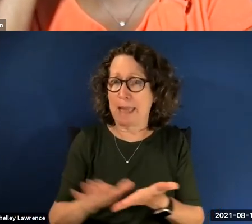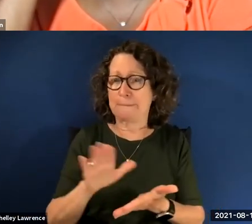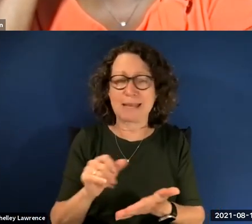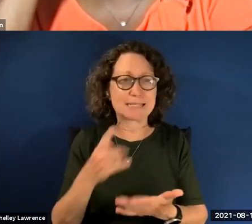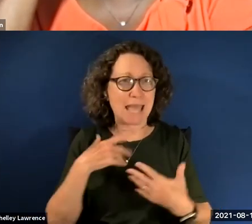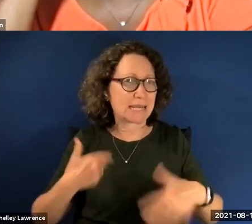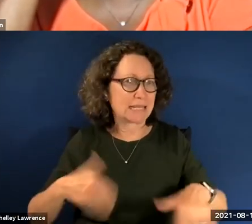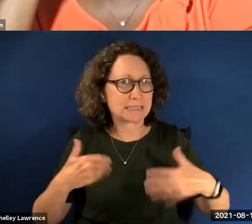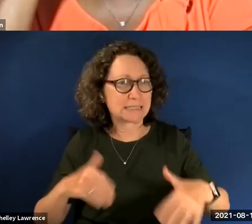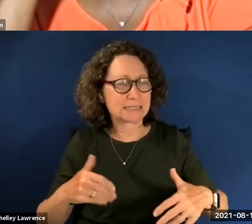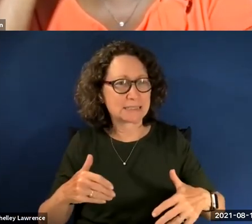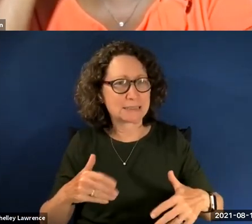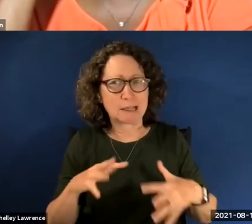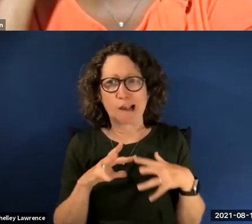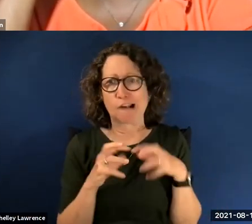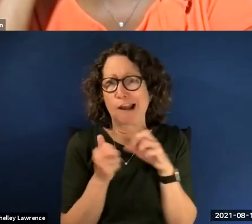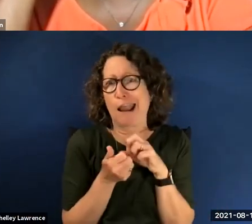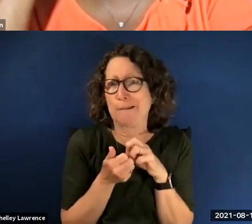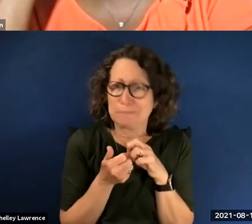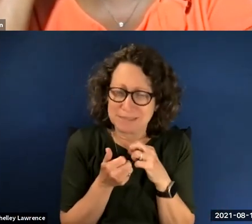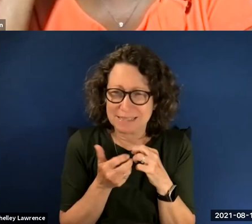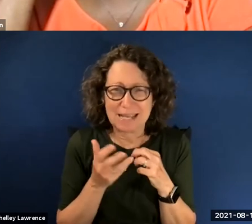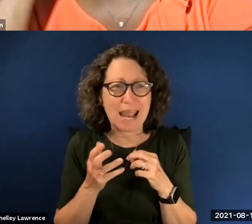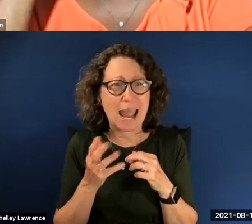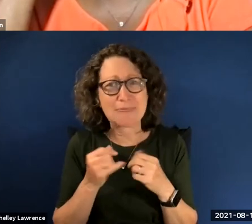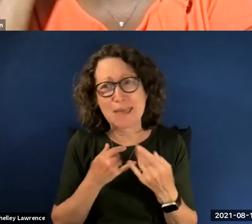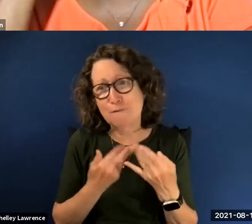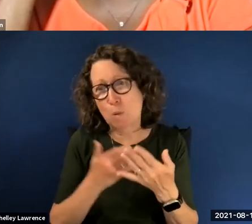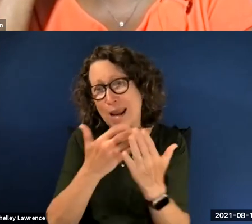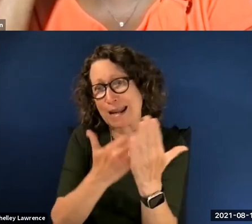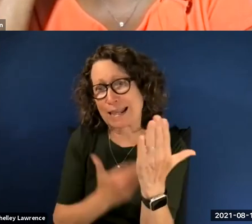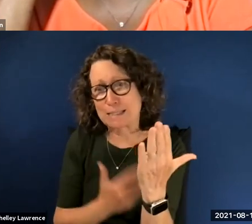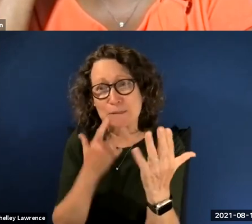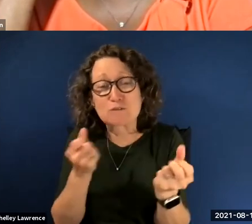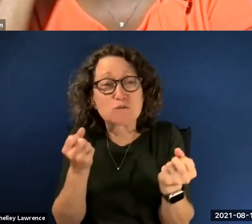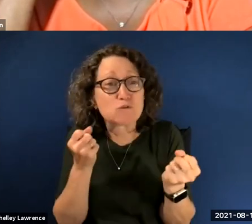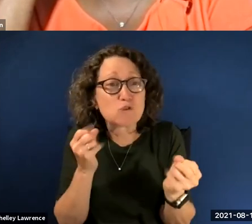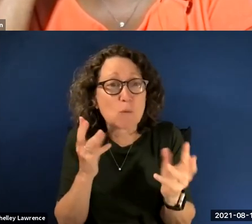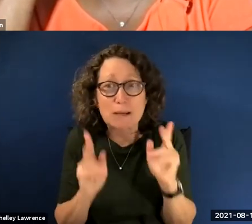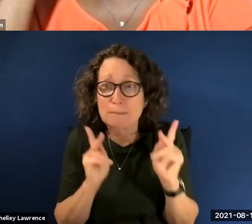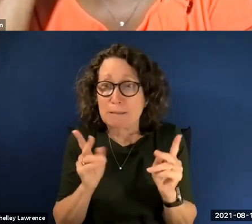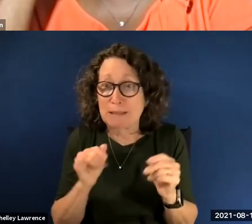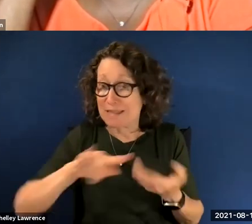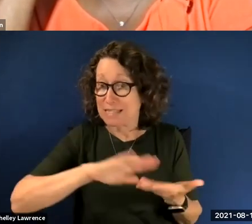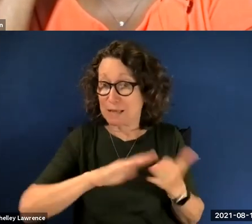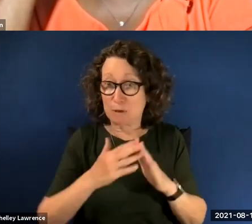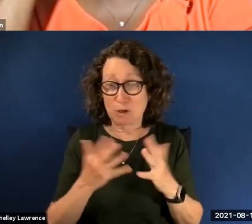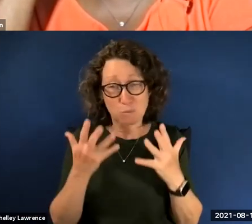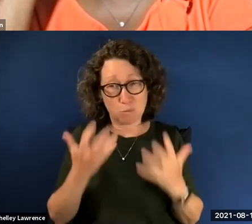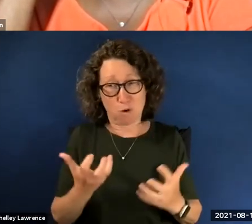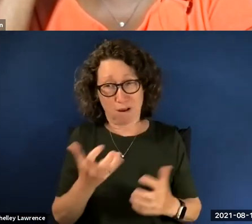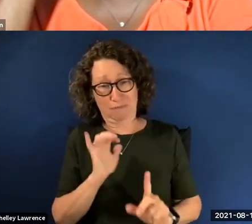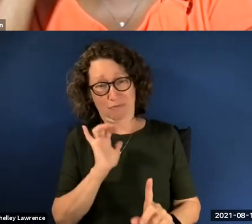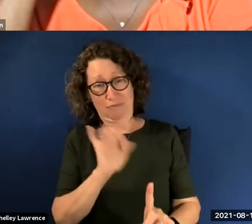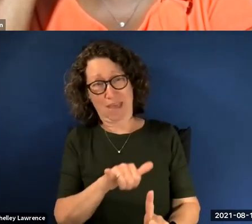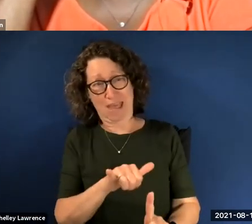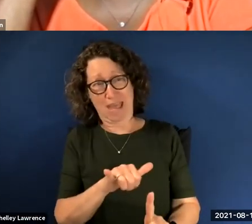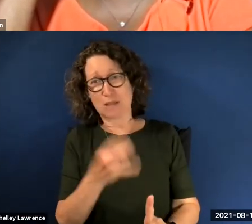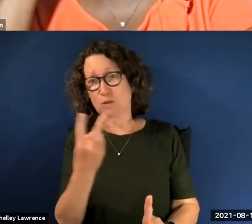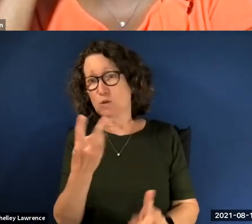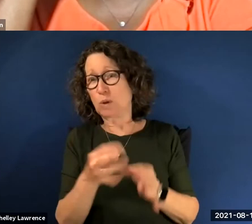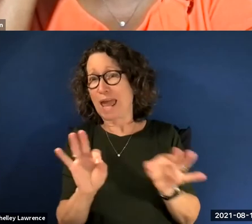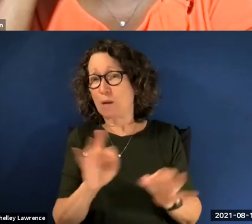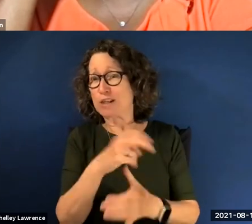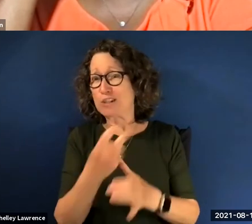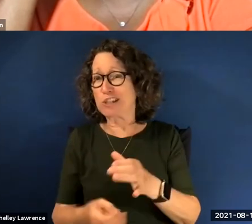incredibly cramped. And they have a waiting list because so many people in this community want dual language